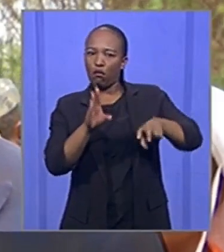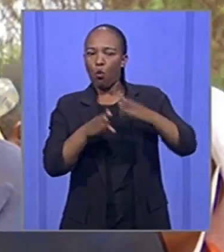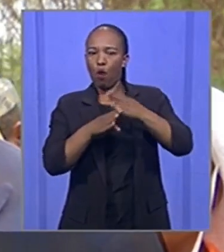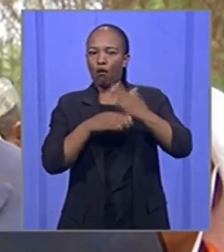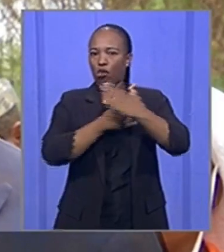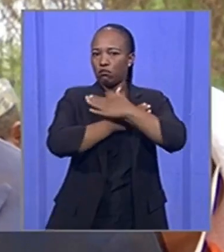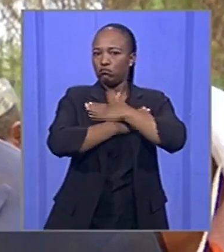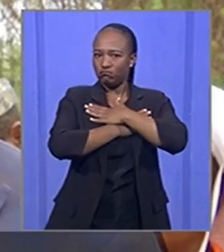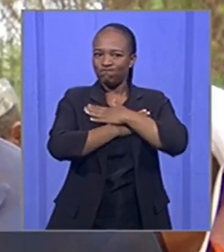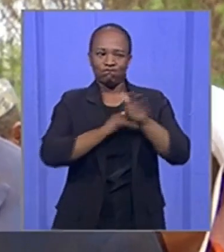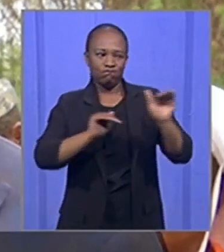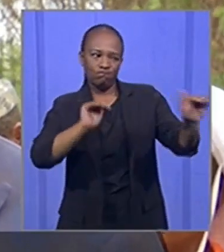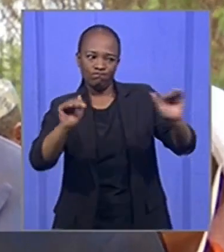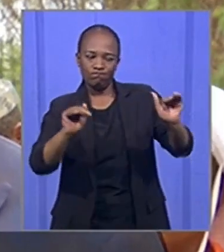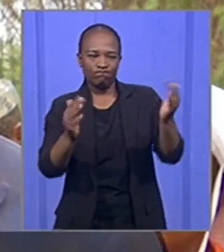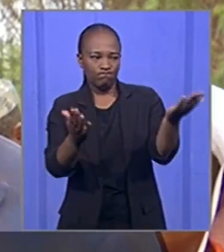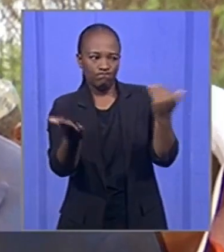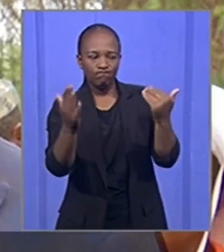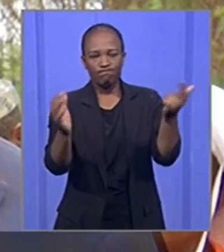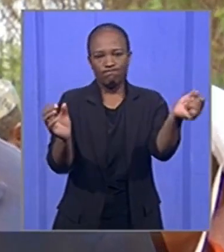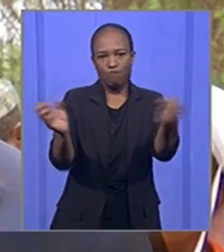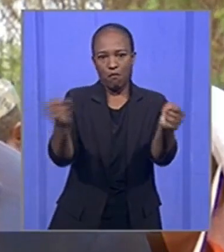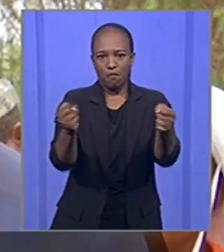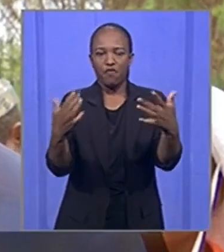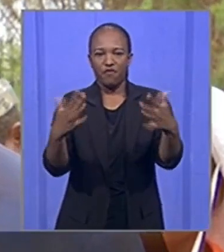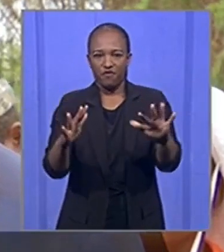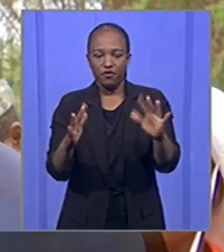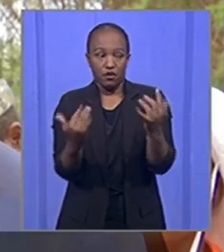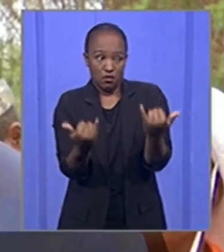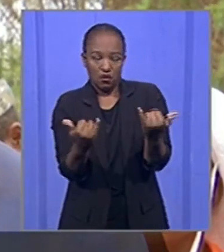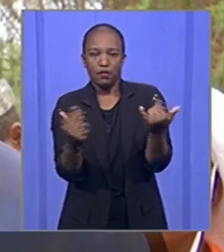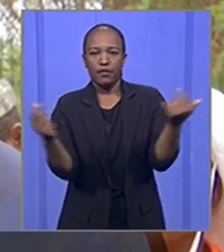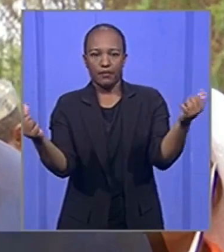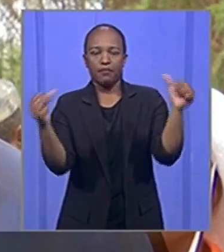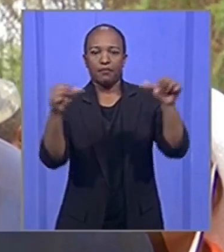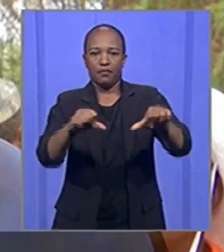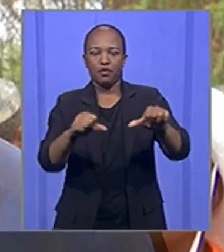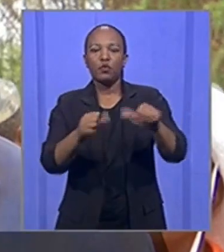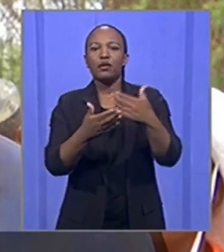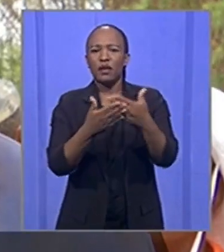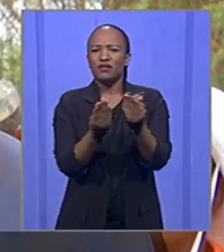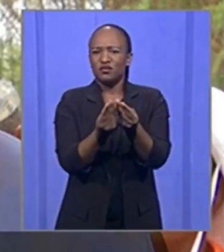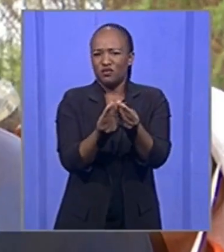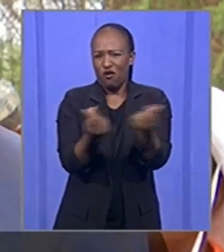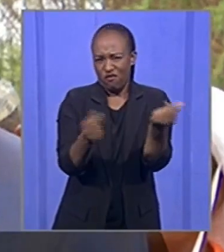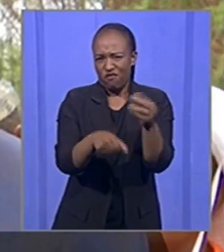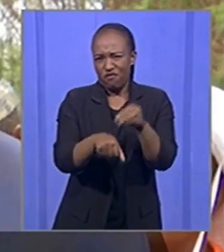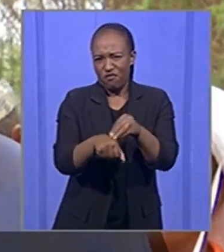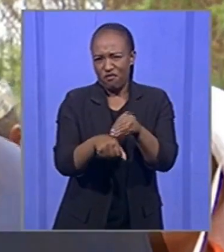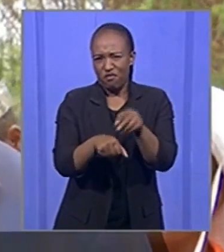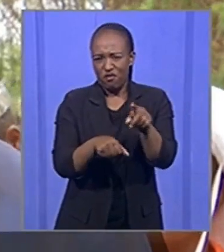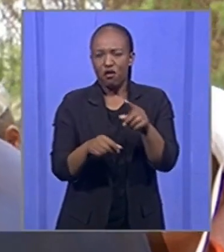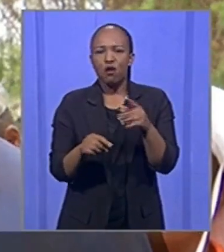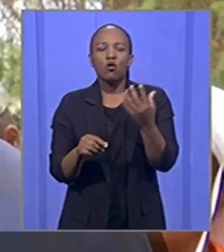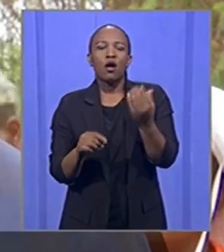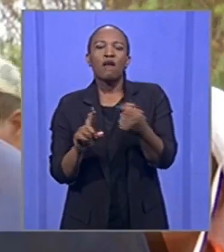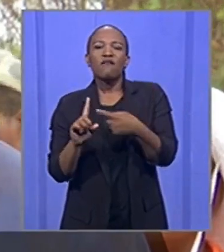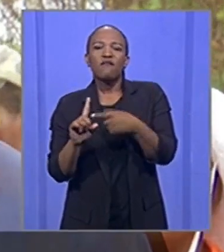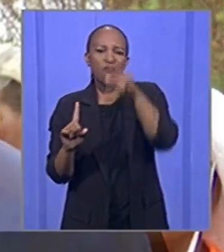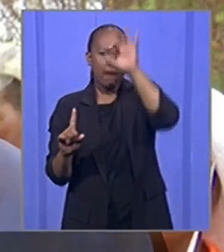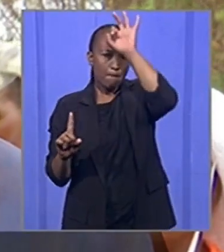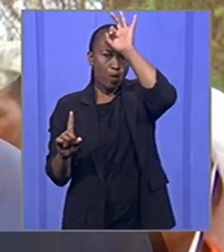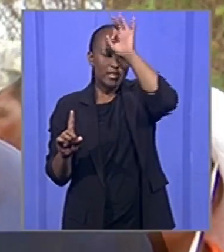it's a matter that we will ultimately be able to resolve, because you have one officer